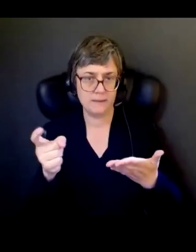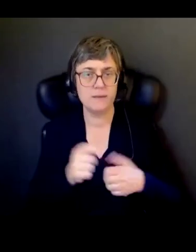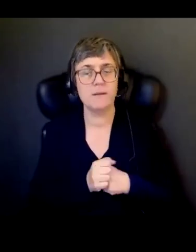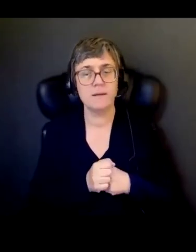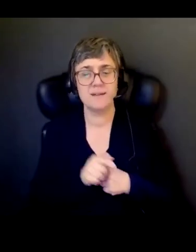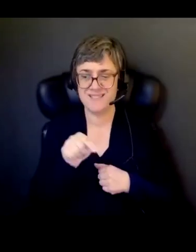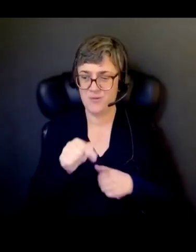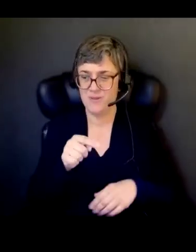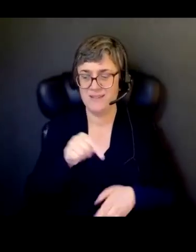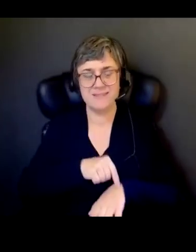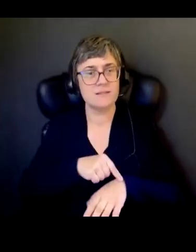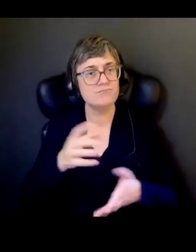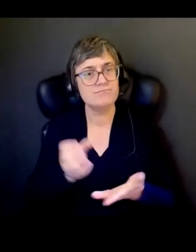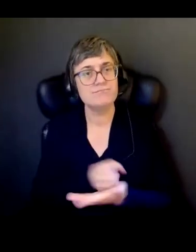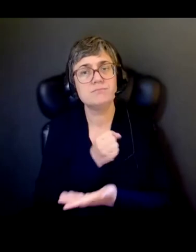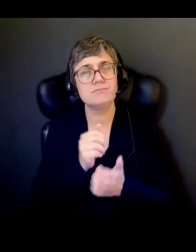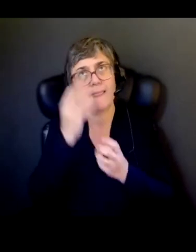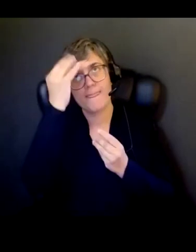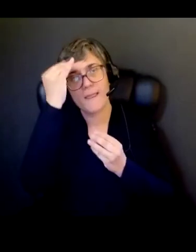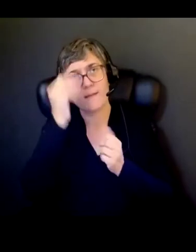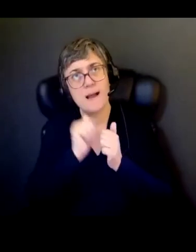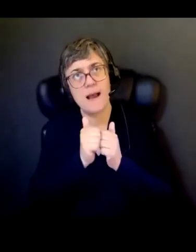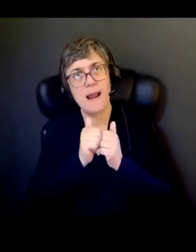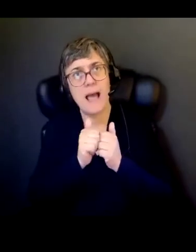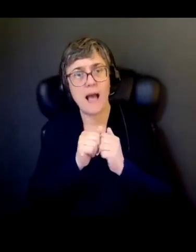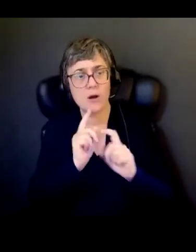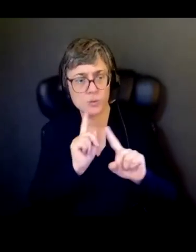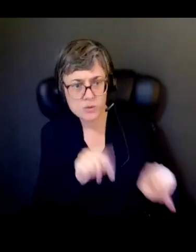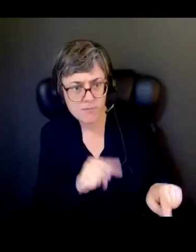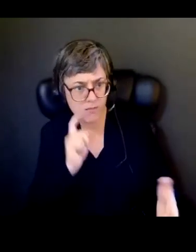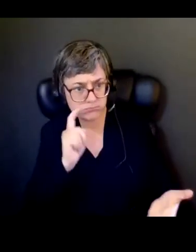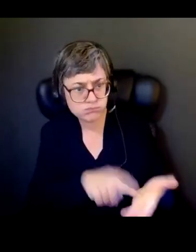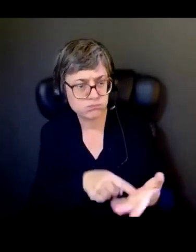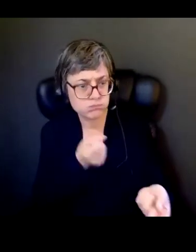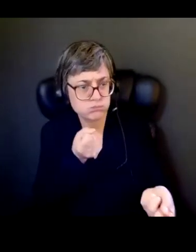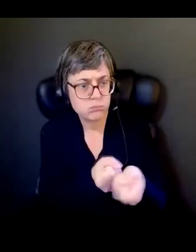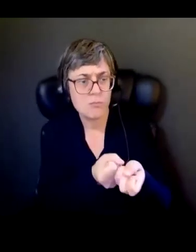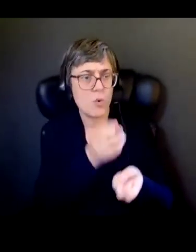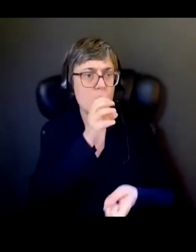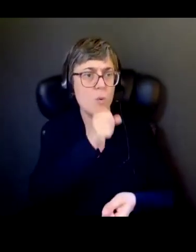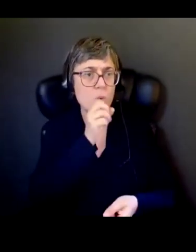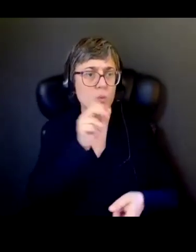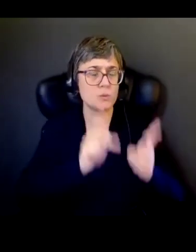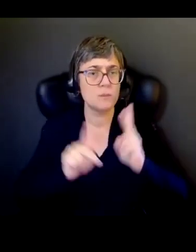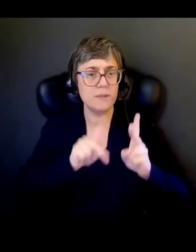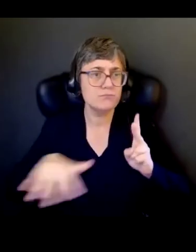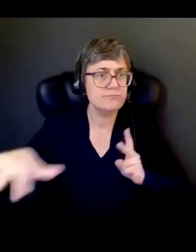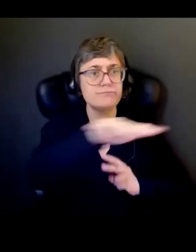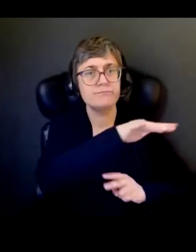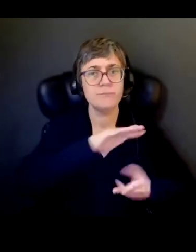to reflect on how we respond and support older people in our communities and how we bridge gaps across